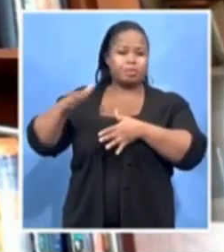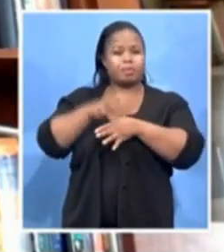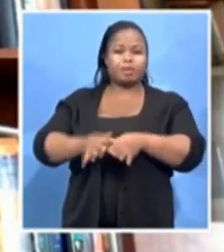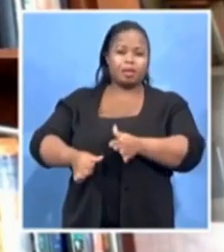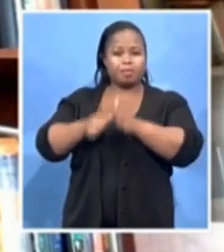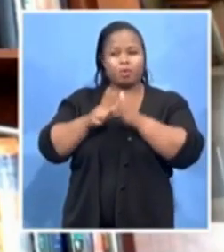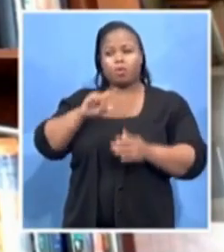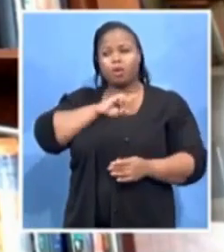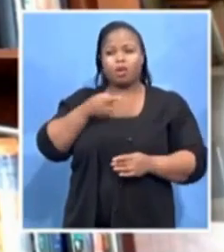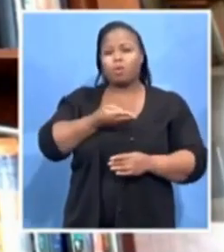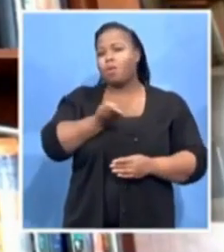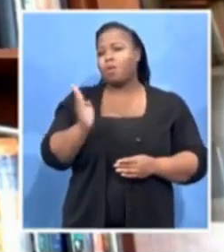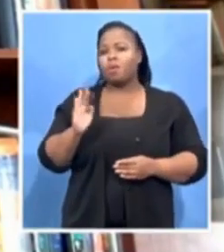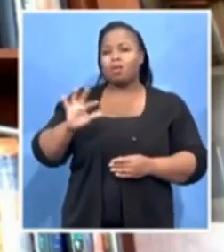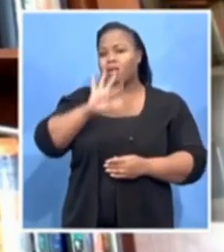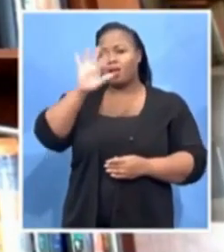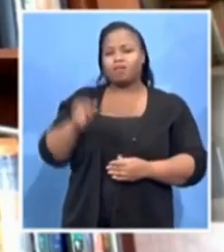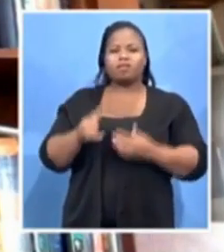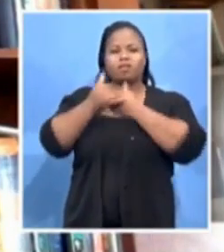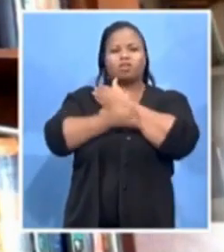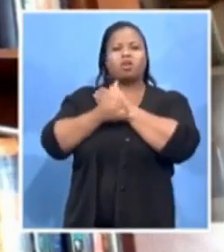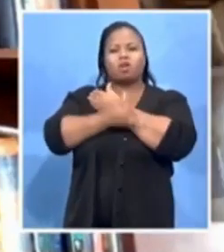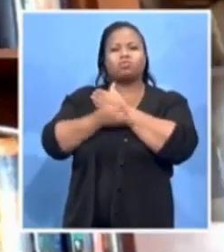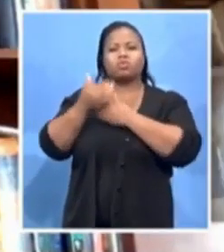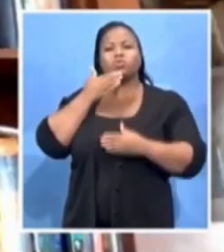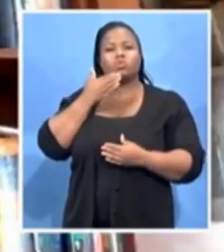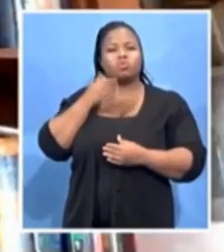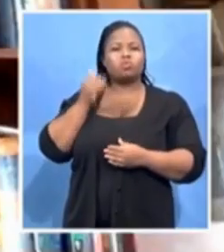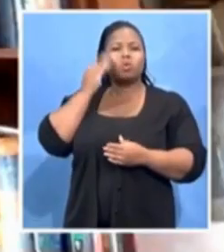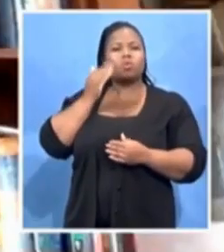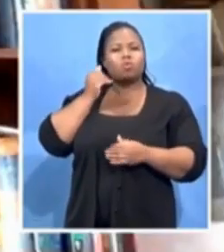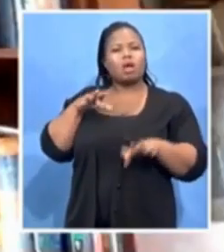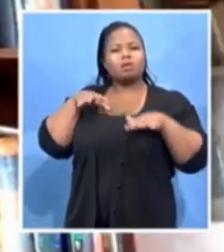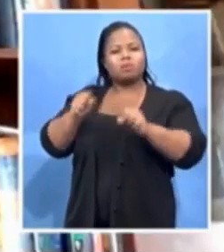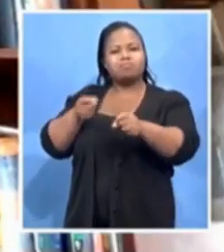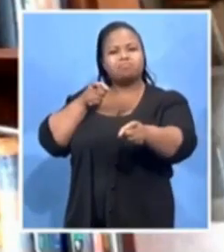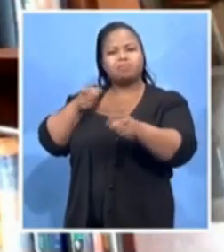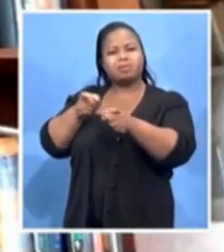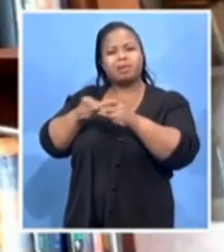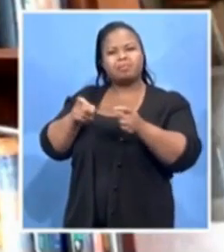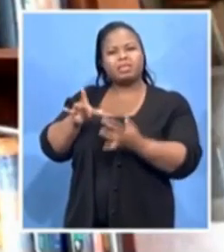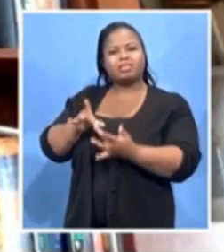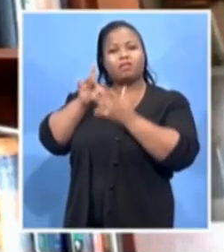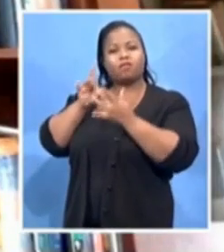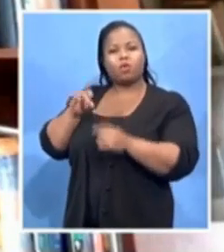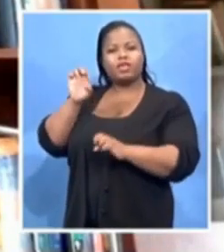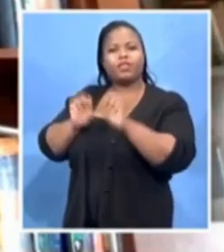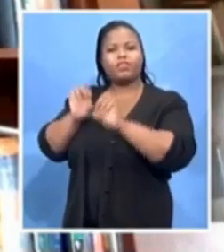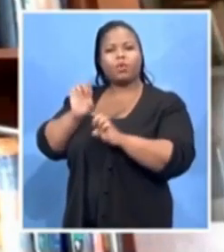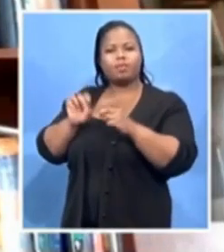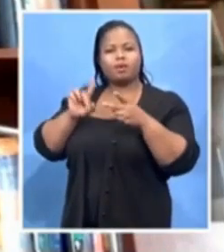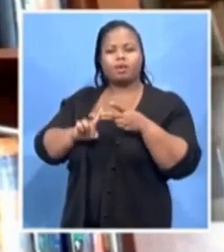the tutelage of colonization, except for Ethiopia and Liberia. Liberia having